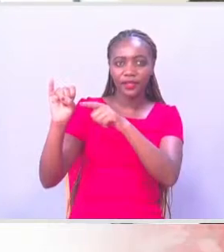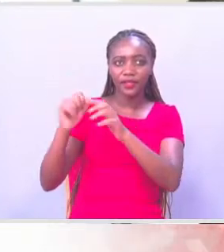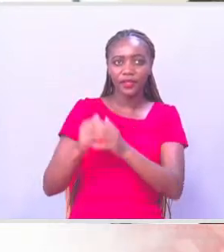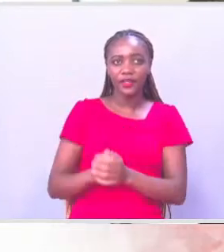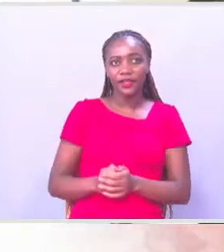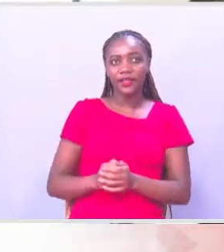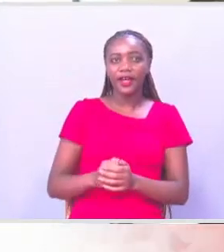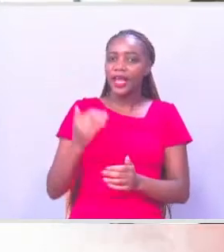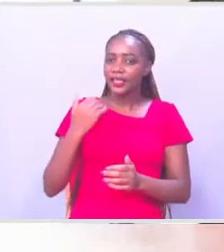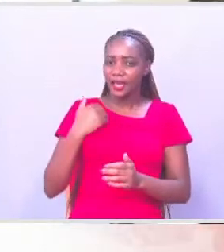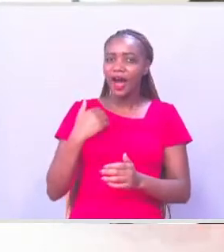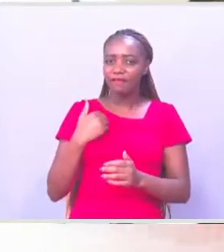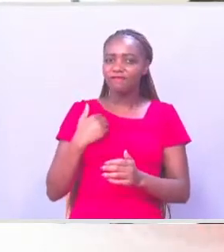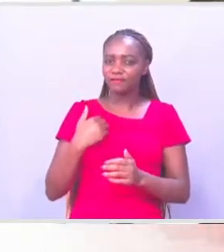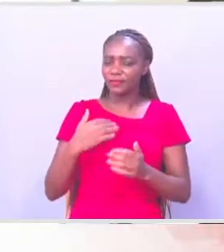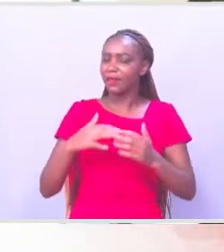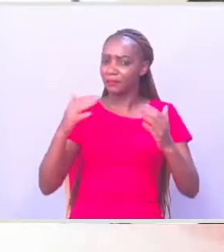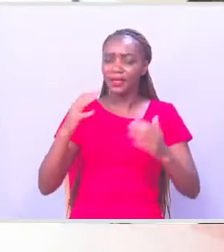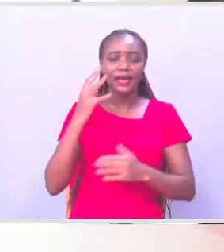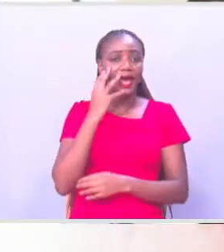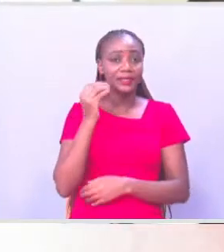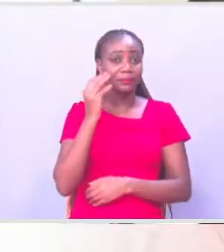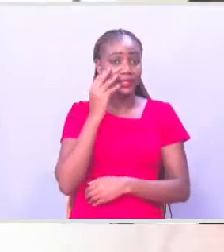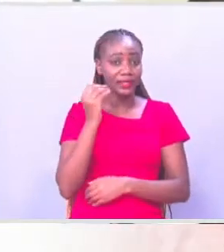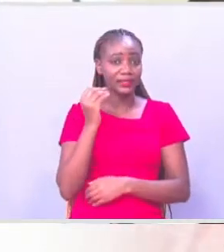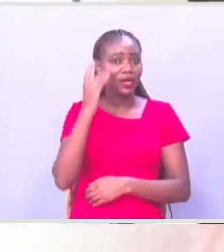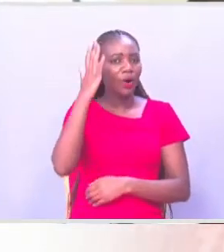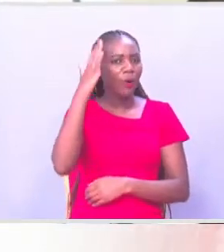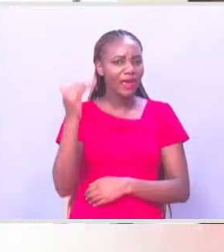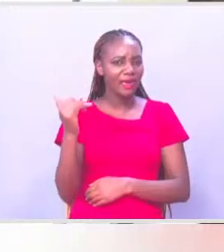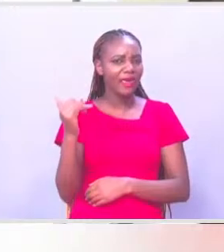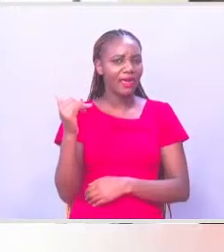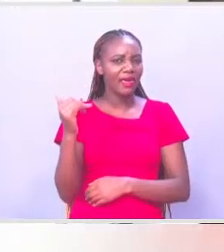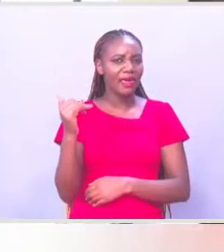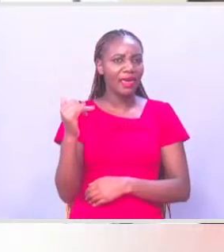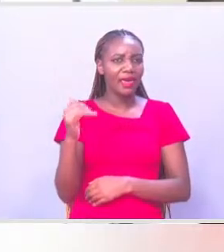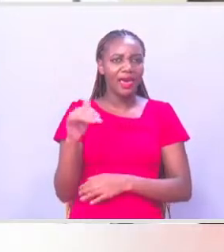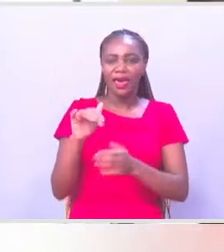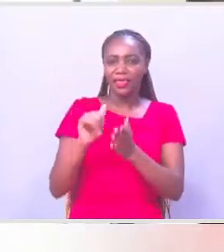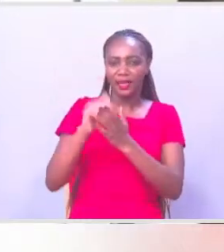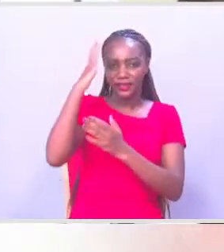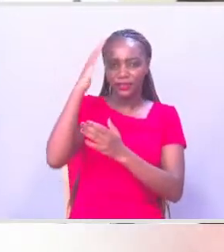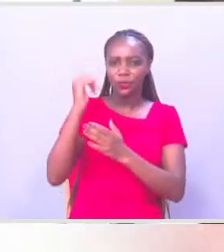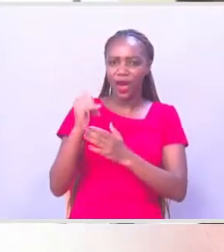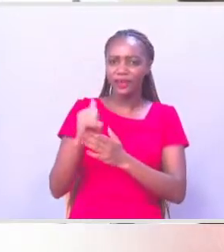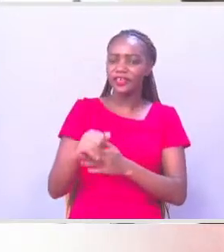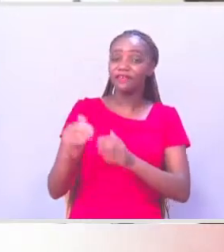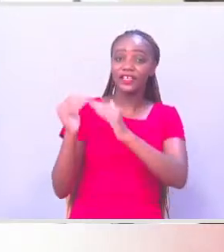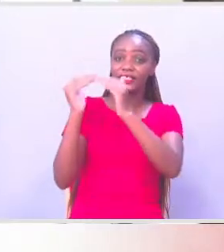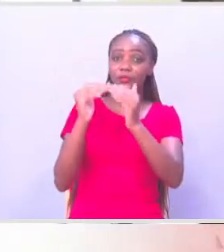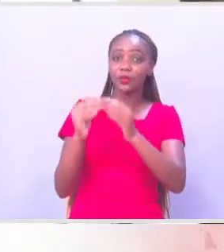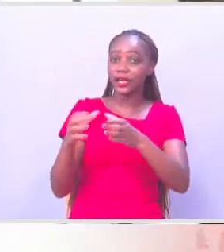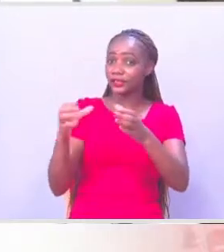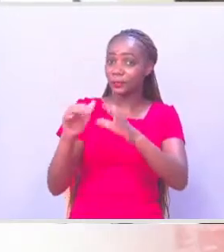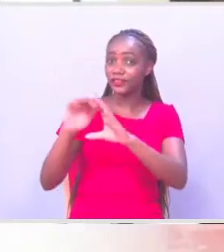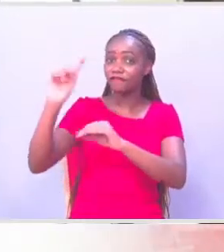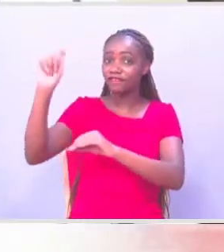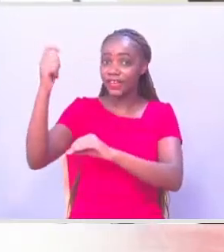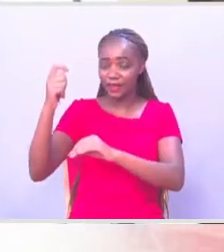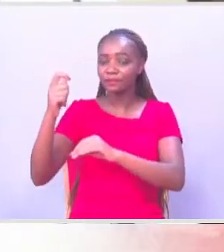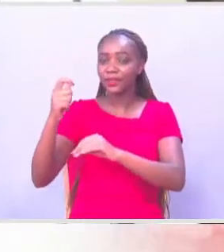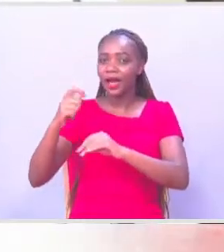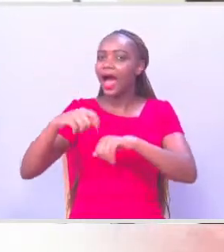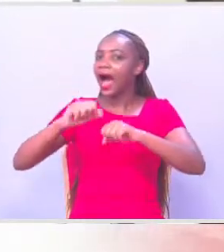got a wide range of experience, because that's why even the Democratic Party of Kenya has